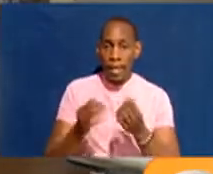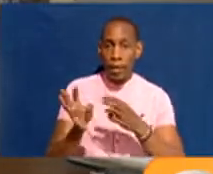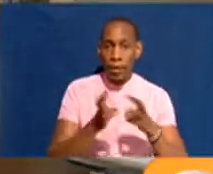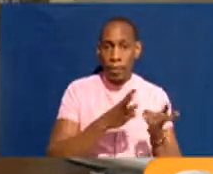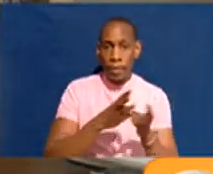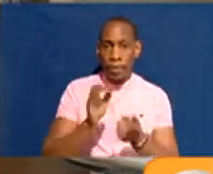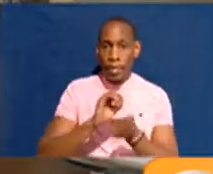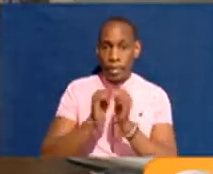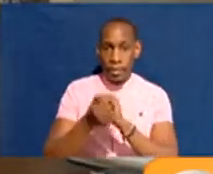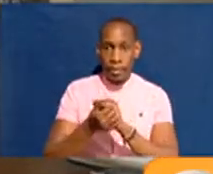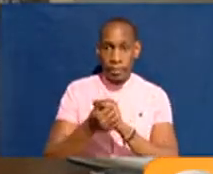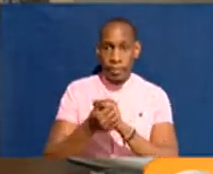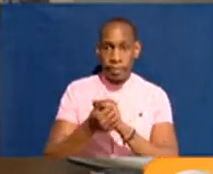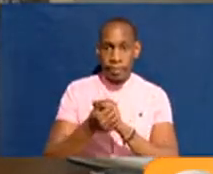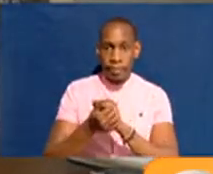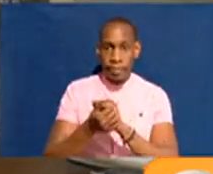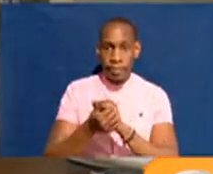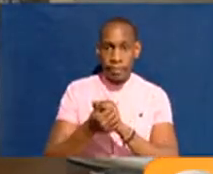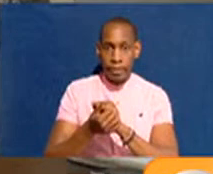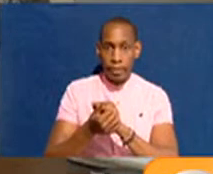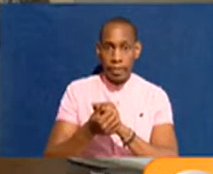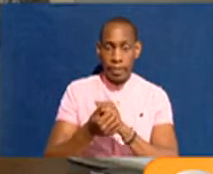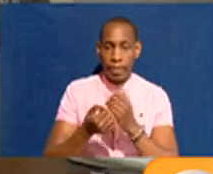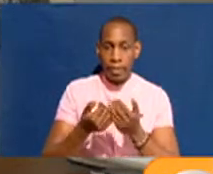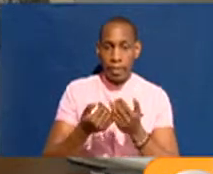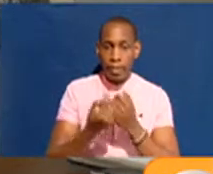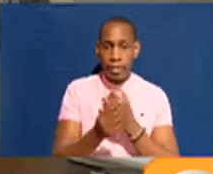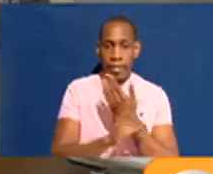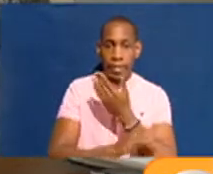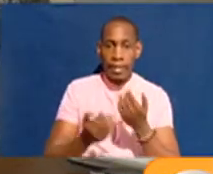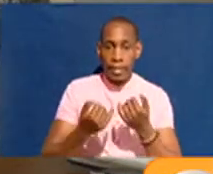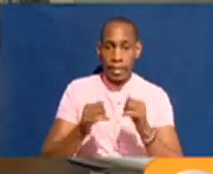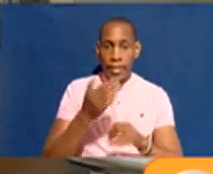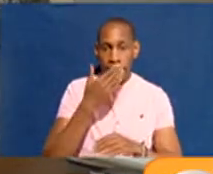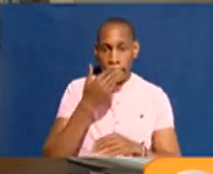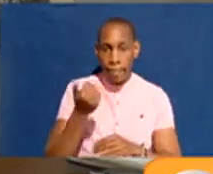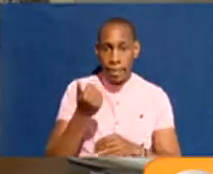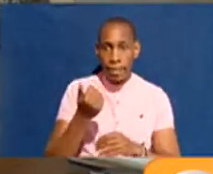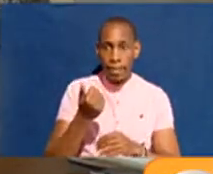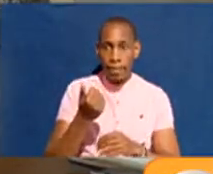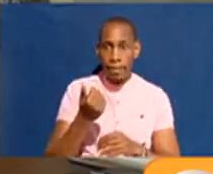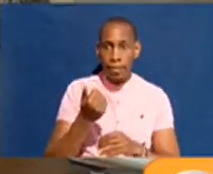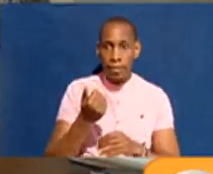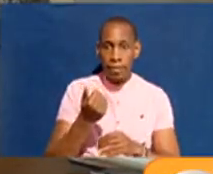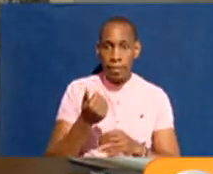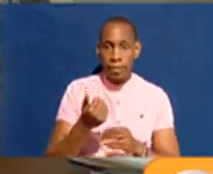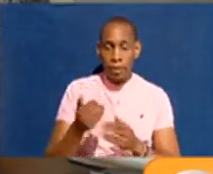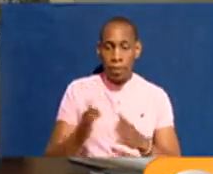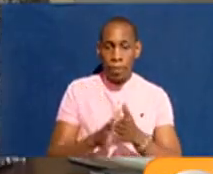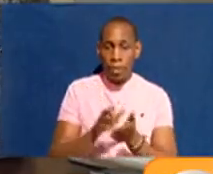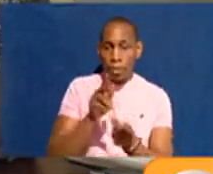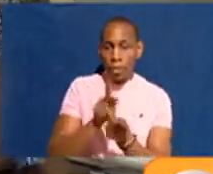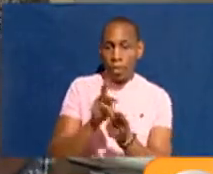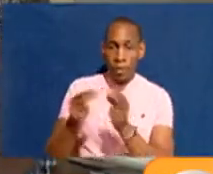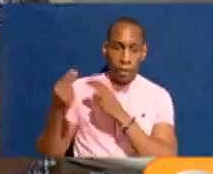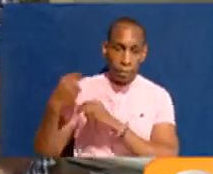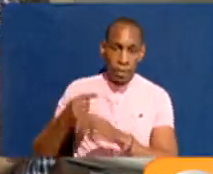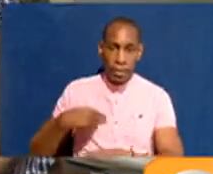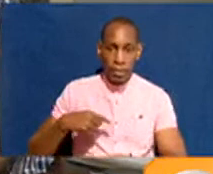change, every country is trying to see the best way to protect their heritage. So we'll try to